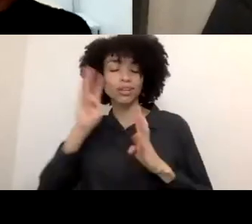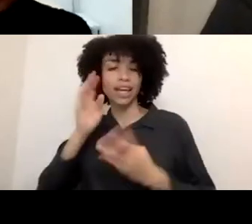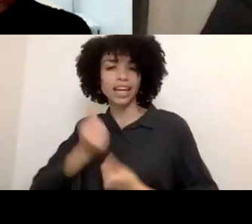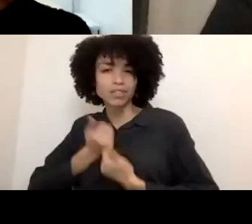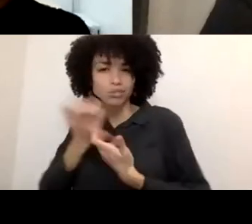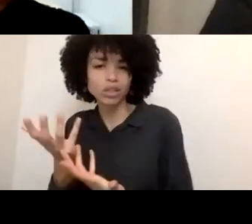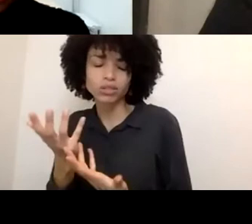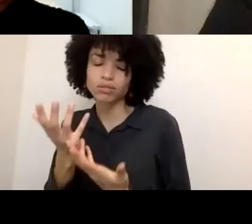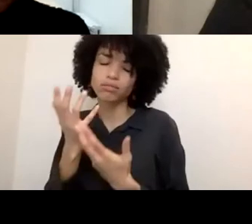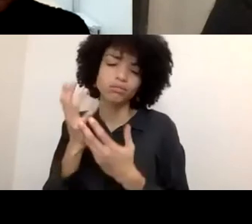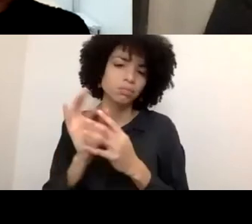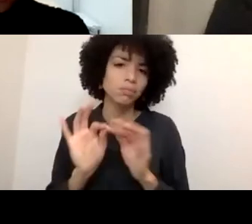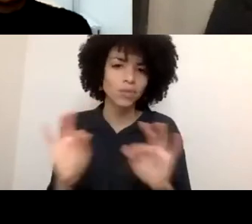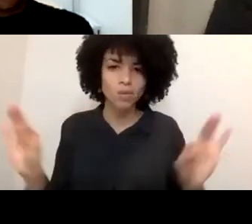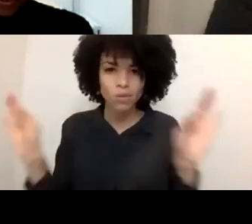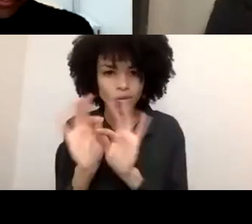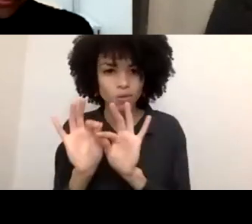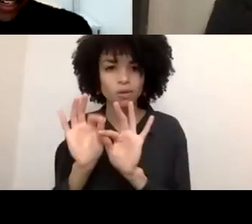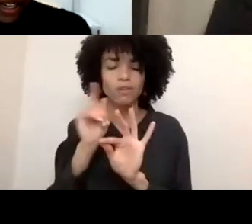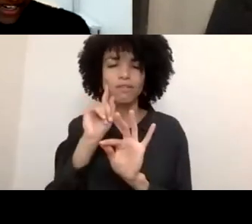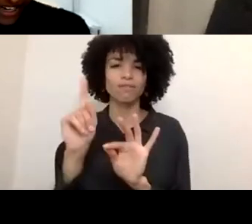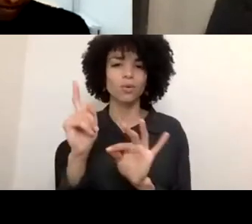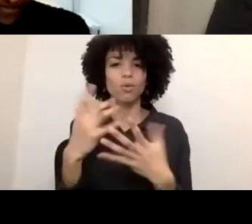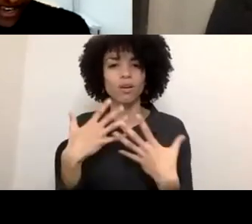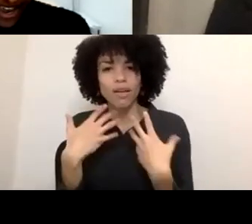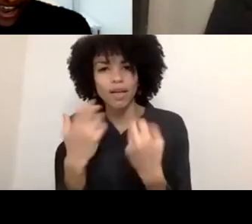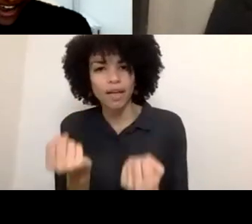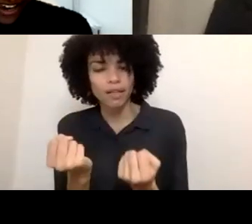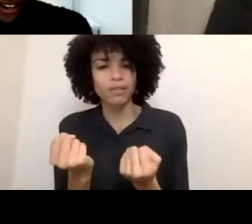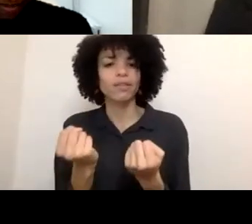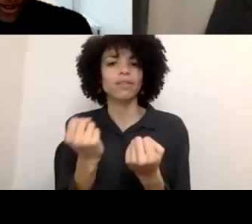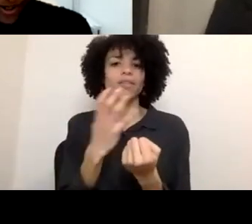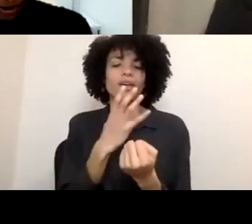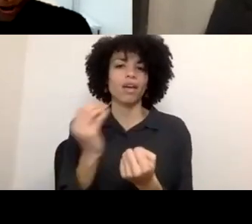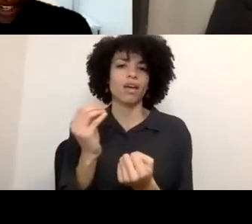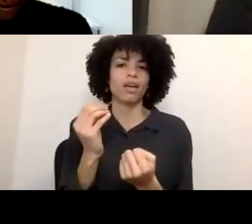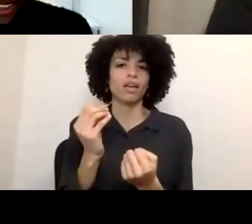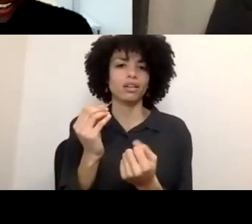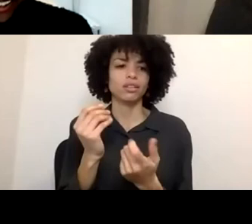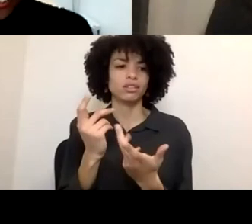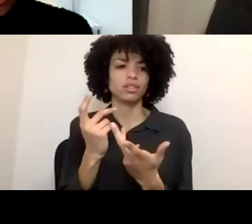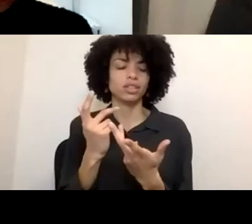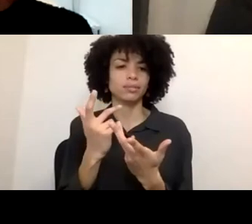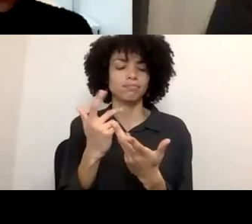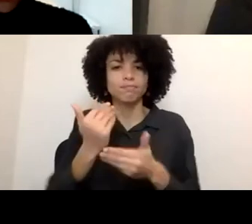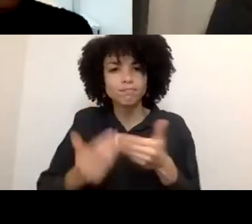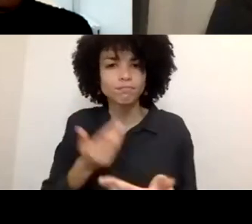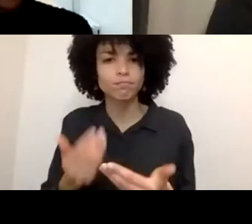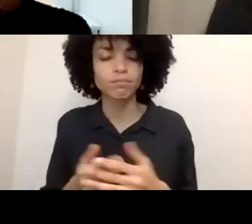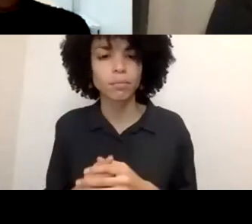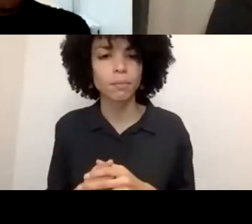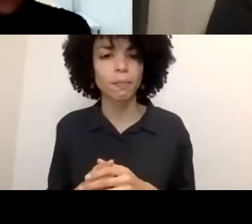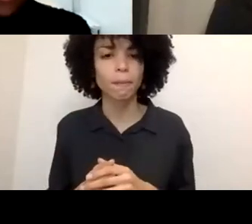think, for health and well-being. And I also think it's a